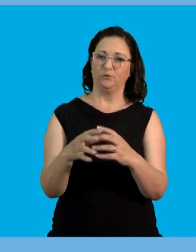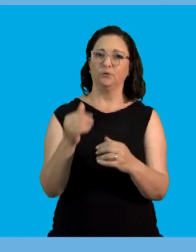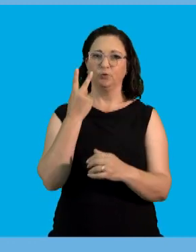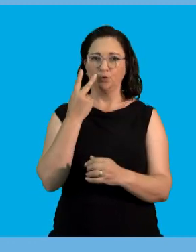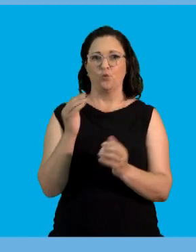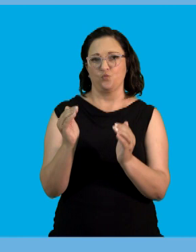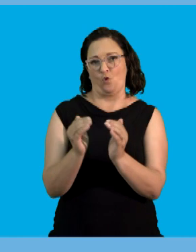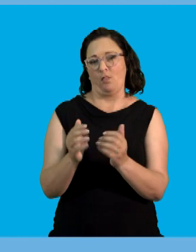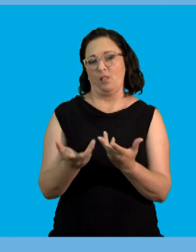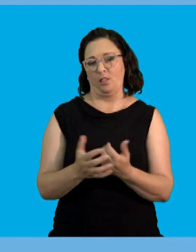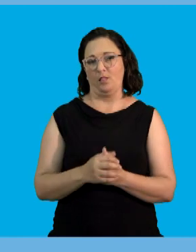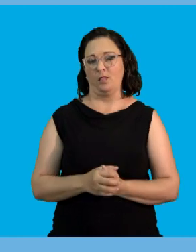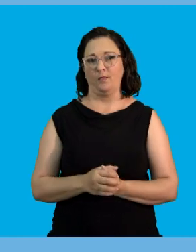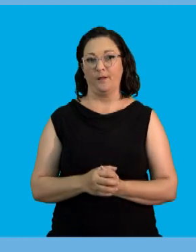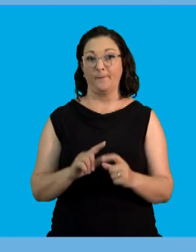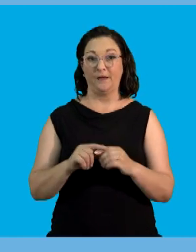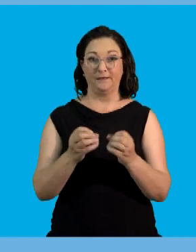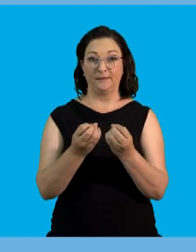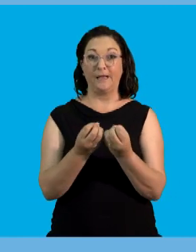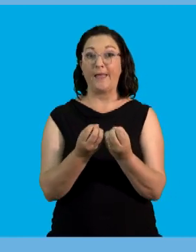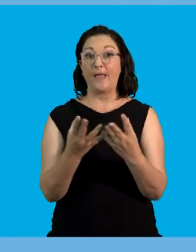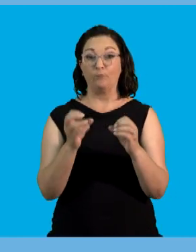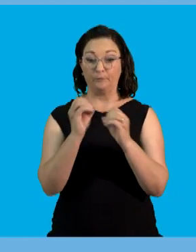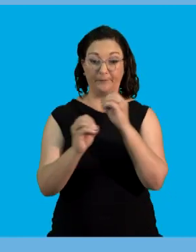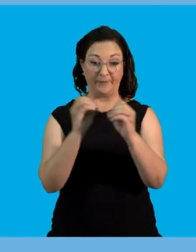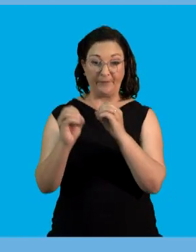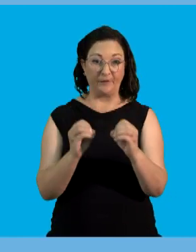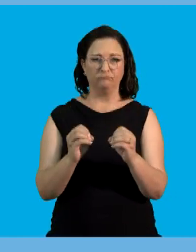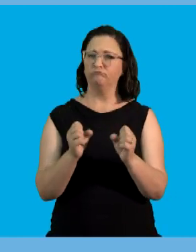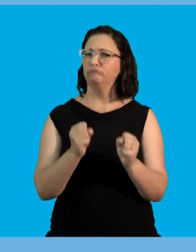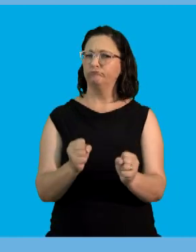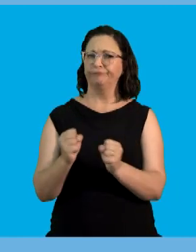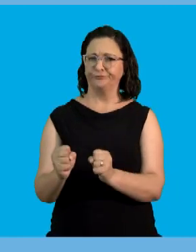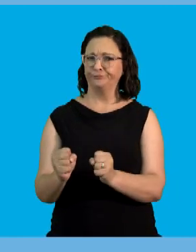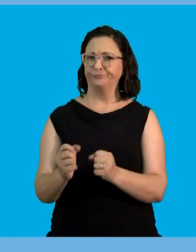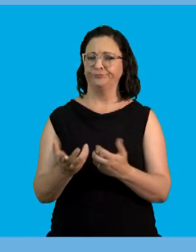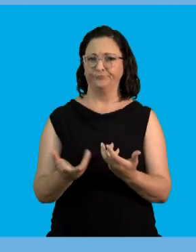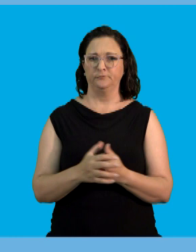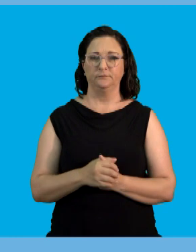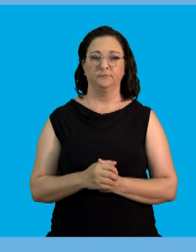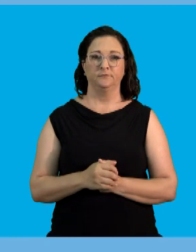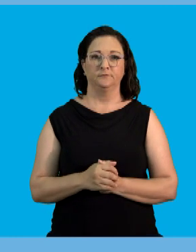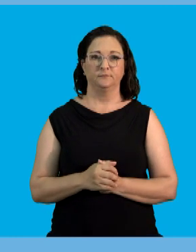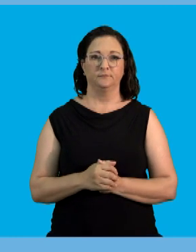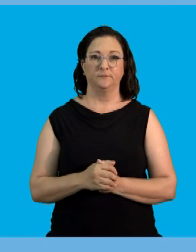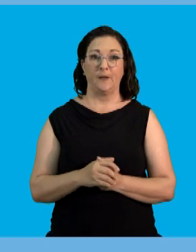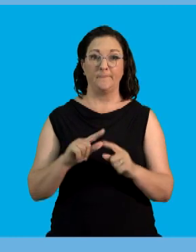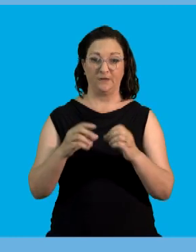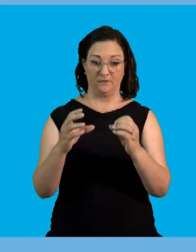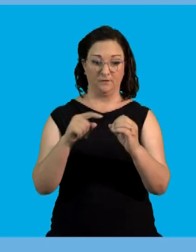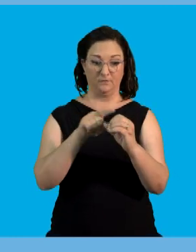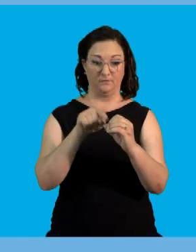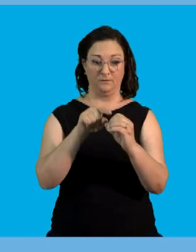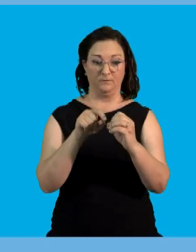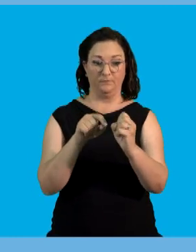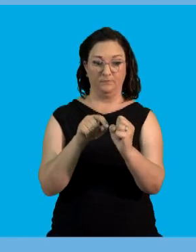or the material has become smaller. The number of particles making up the material remains the same, and therefore the particles, they